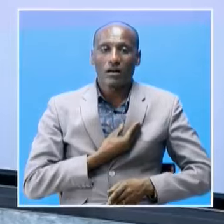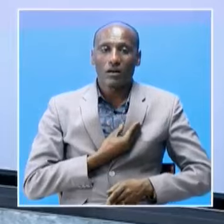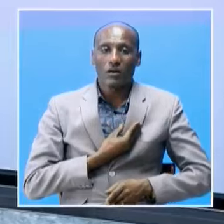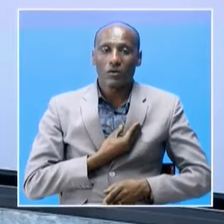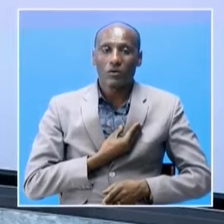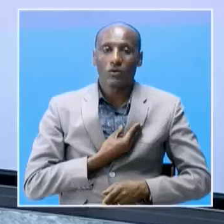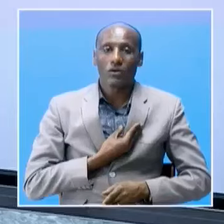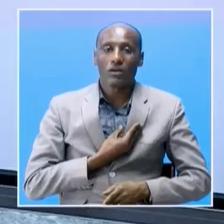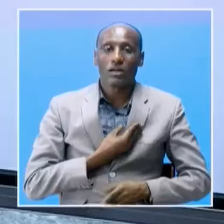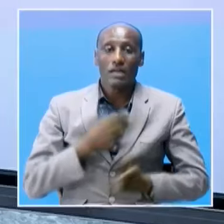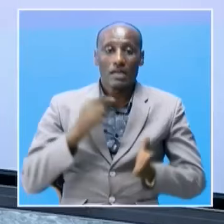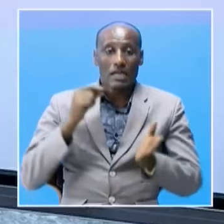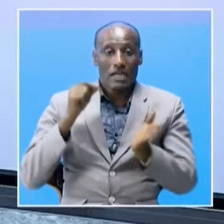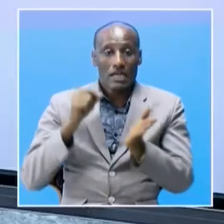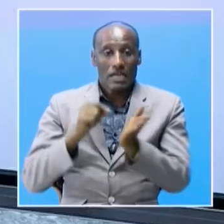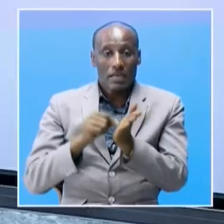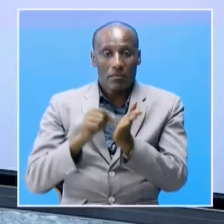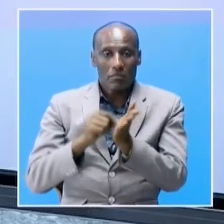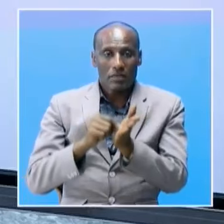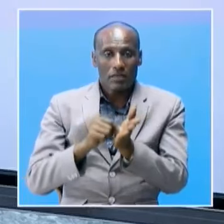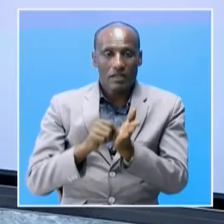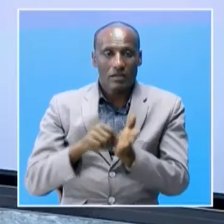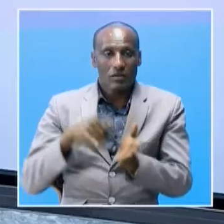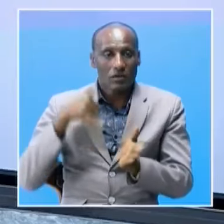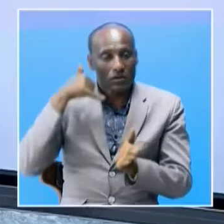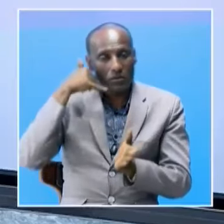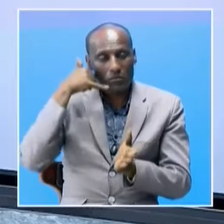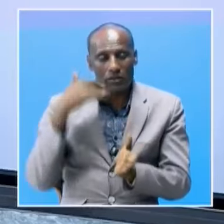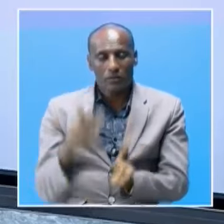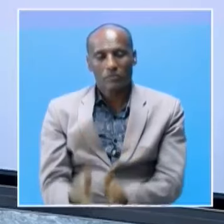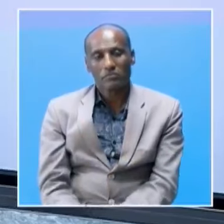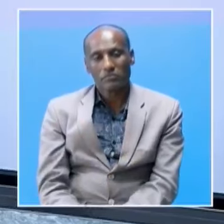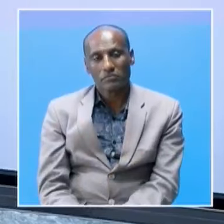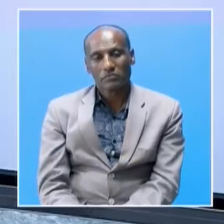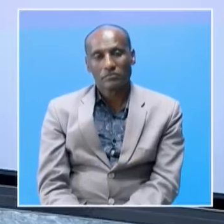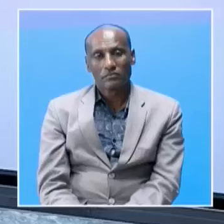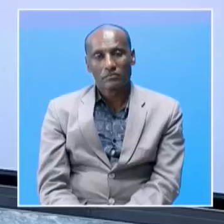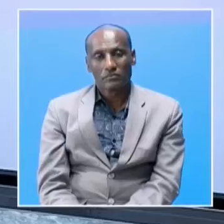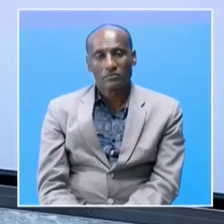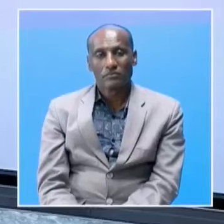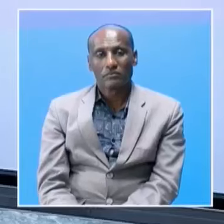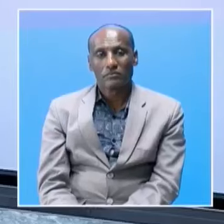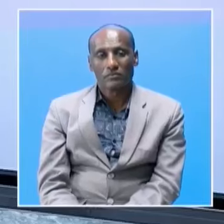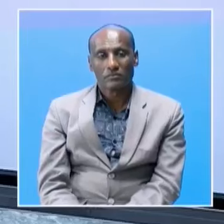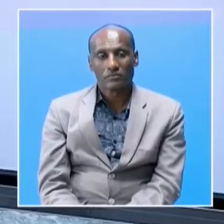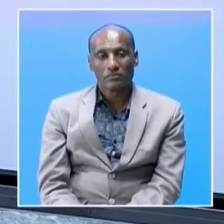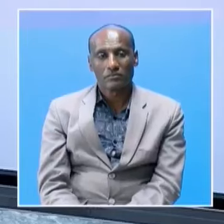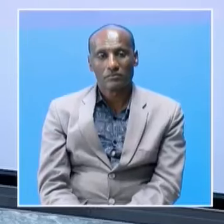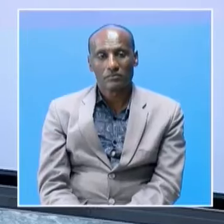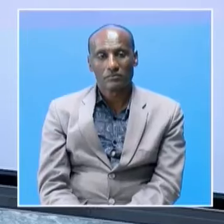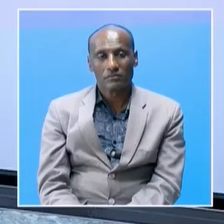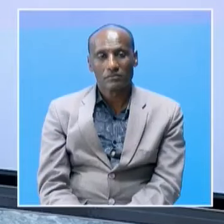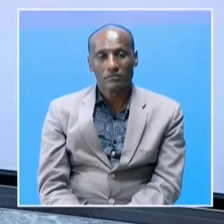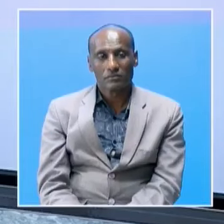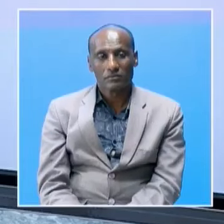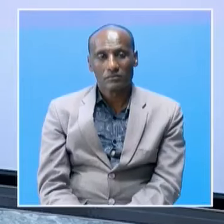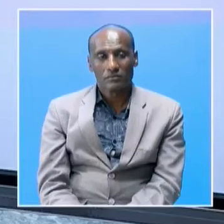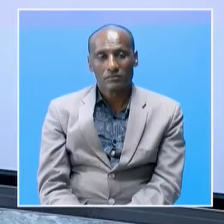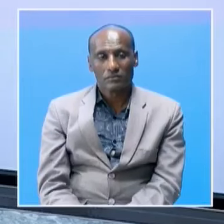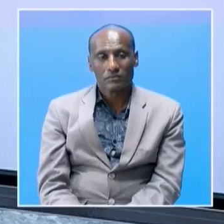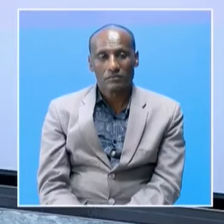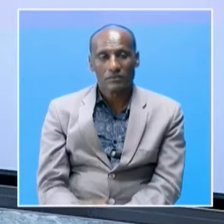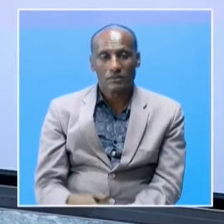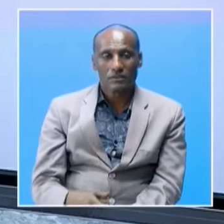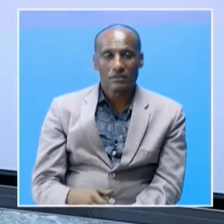Look at this sentence. They blank call us now or later. I think they have our number. What did he say at